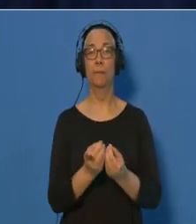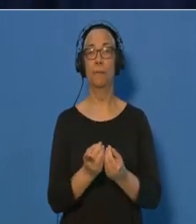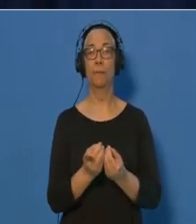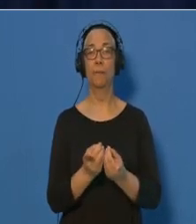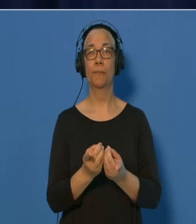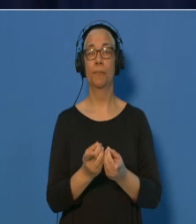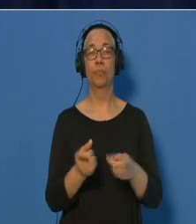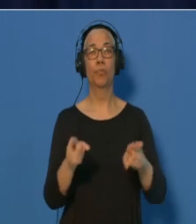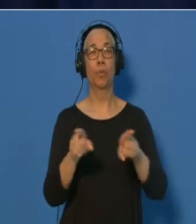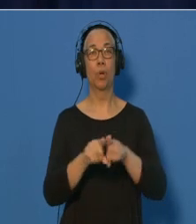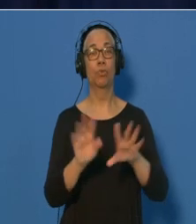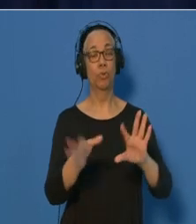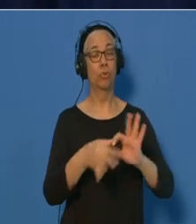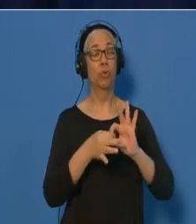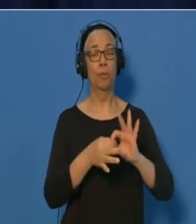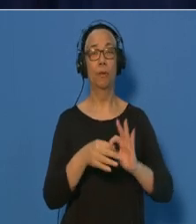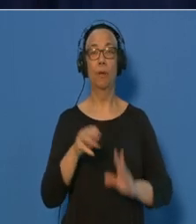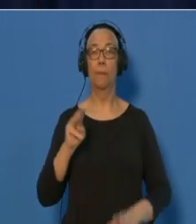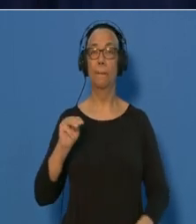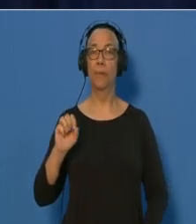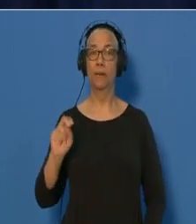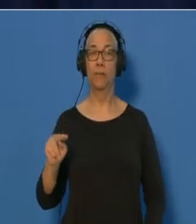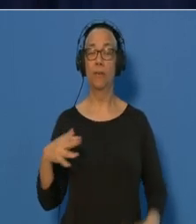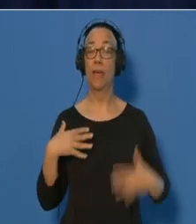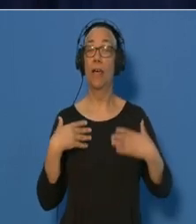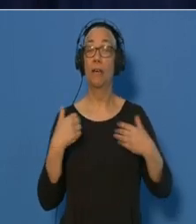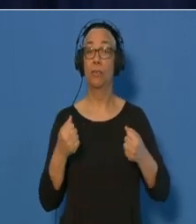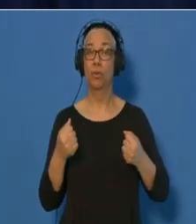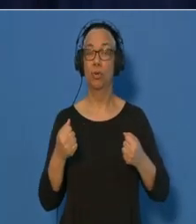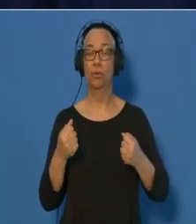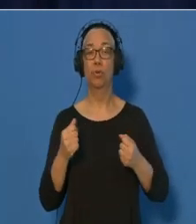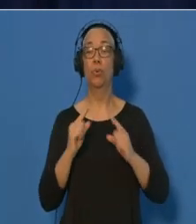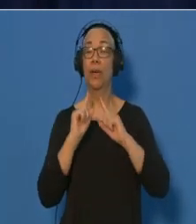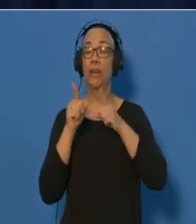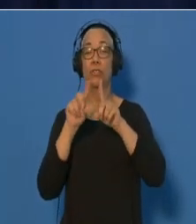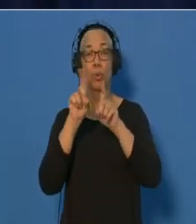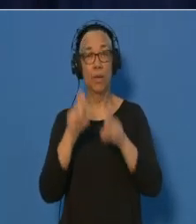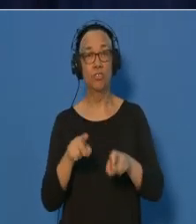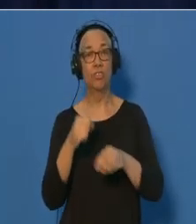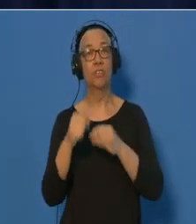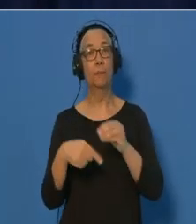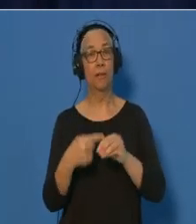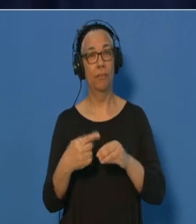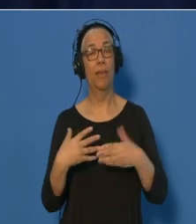I'm also joined by the Minister of Health, who will be here to answer any questions related on health matters.